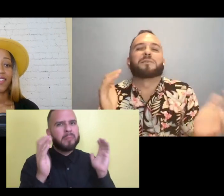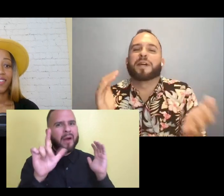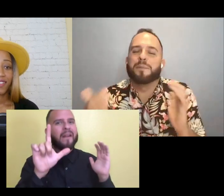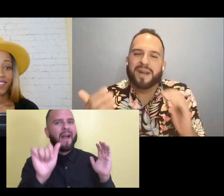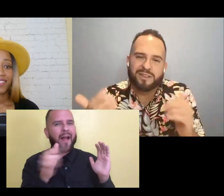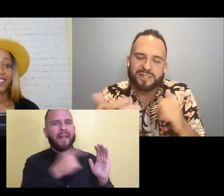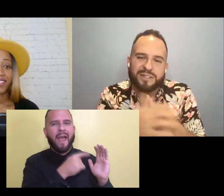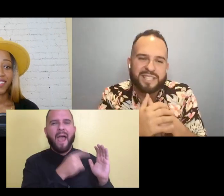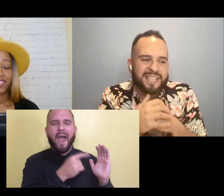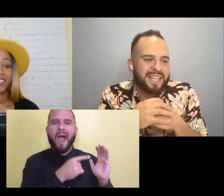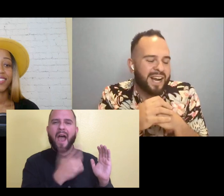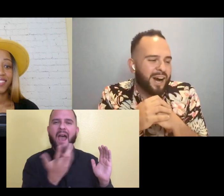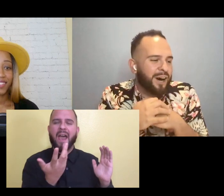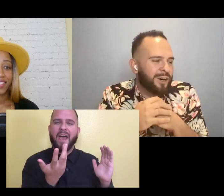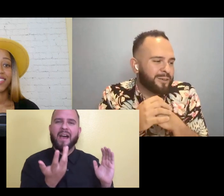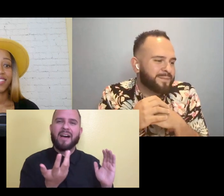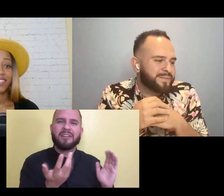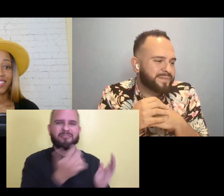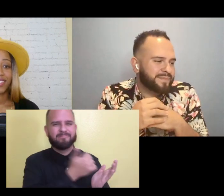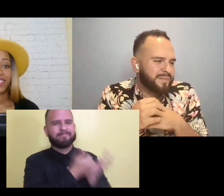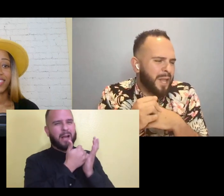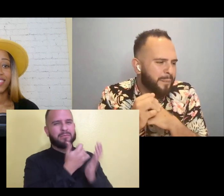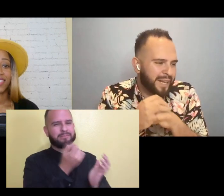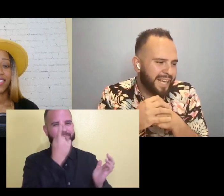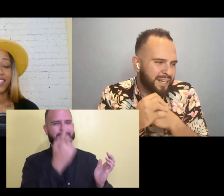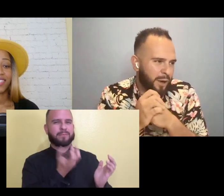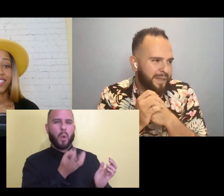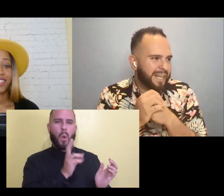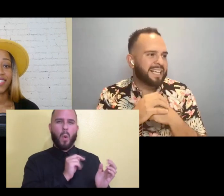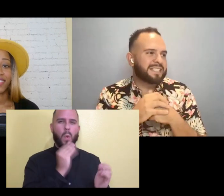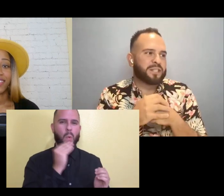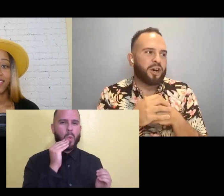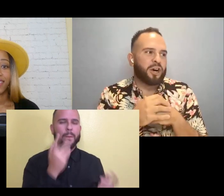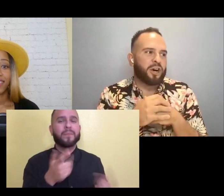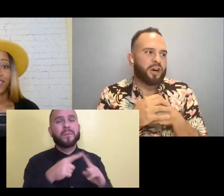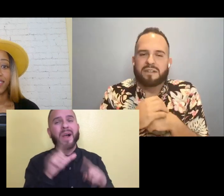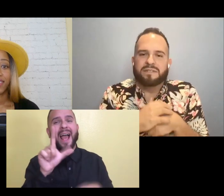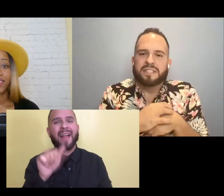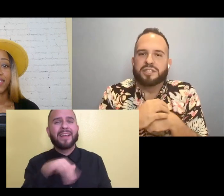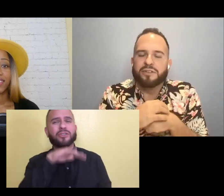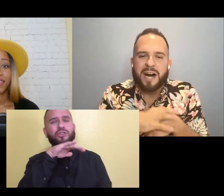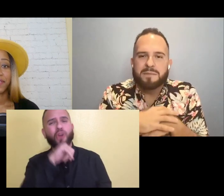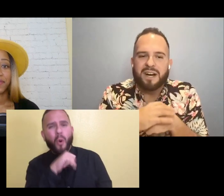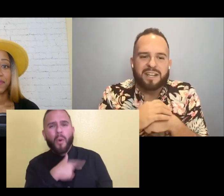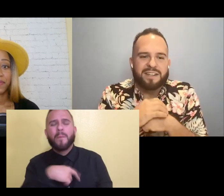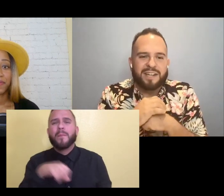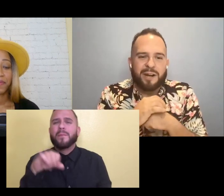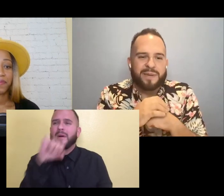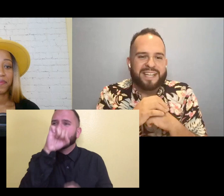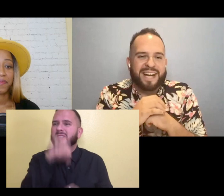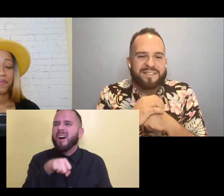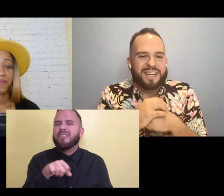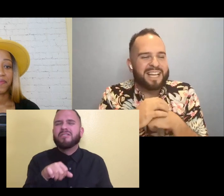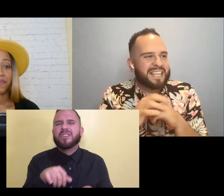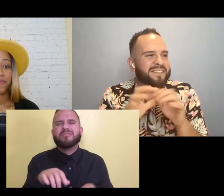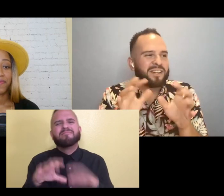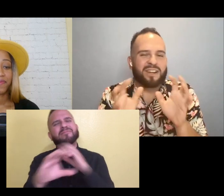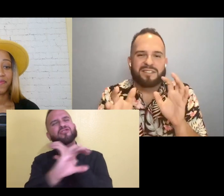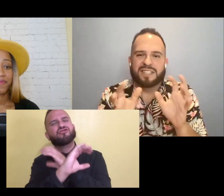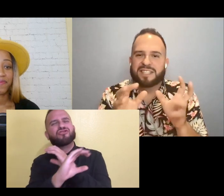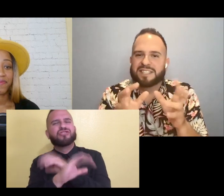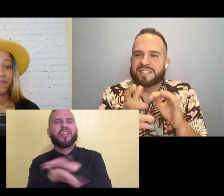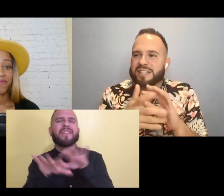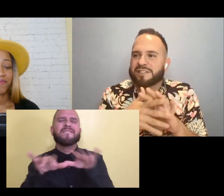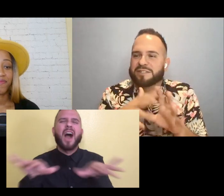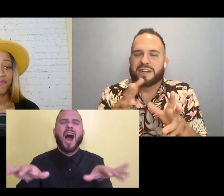got to have something to compare it to. But LA is dope. I do love the chill vibes out here. I mean, I feel like even a